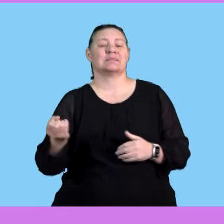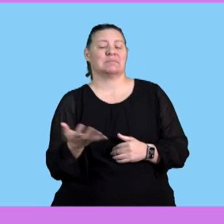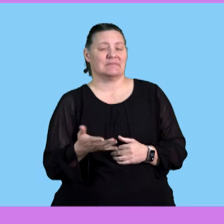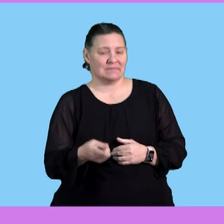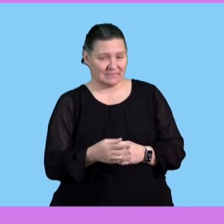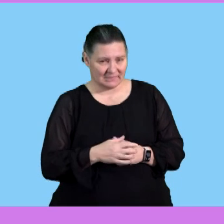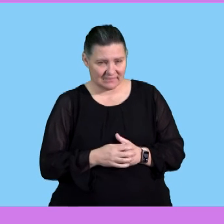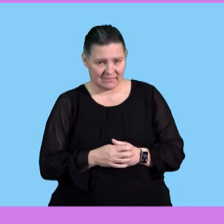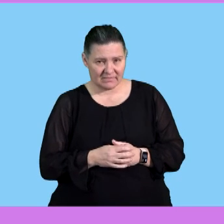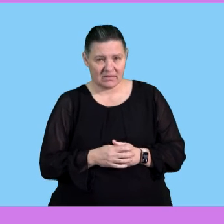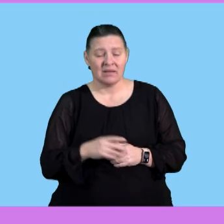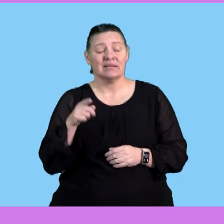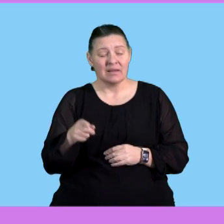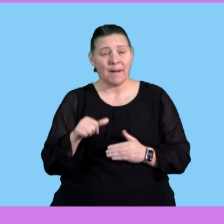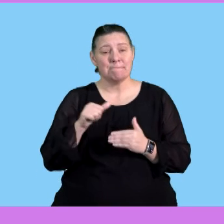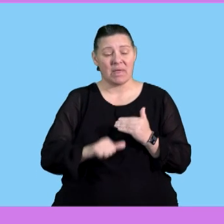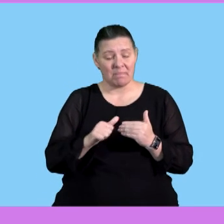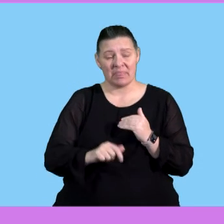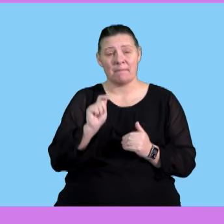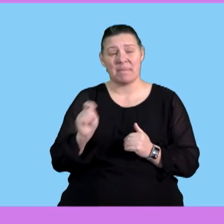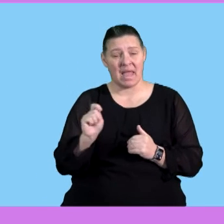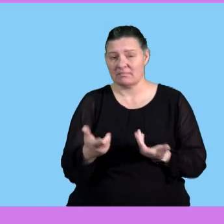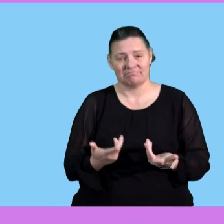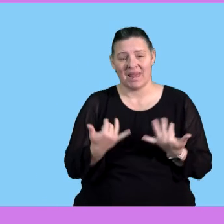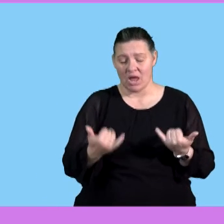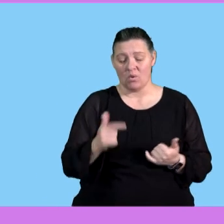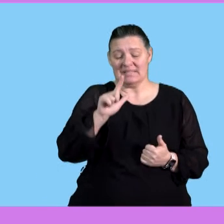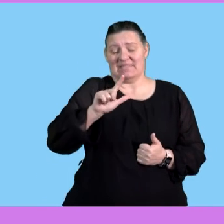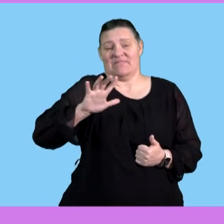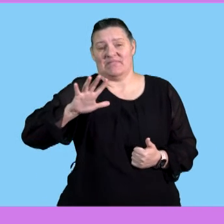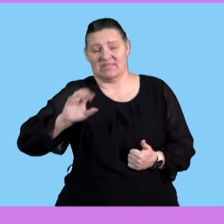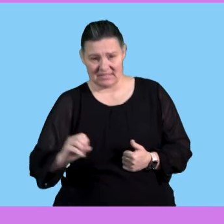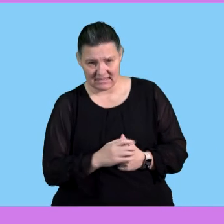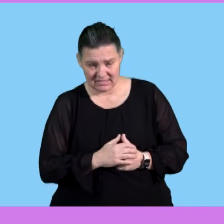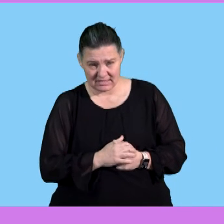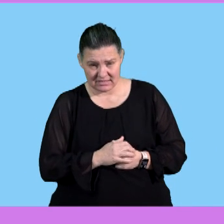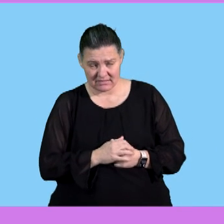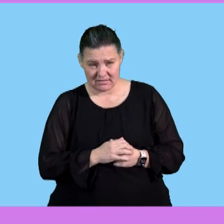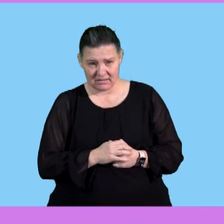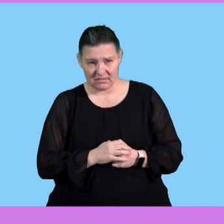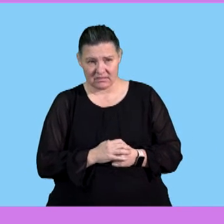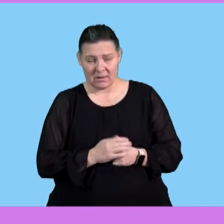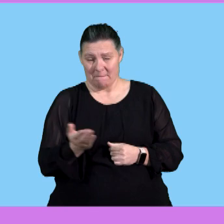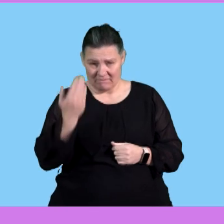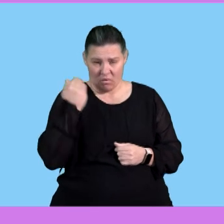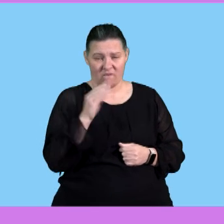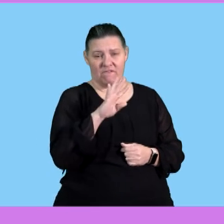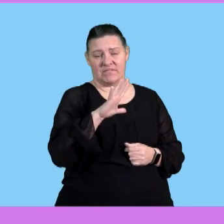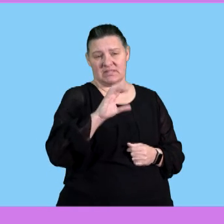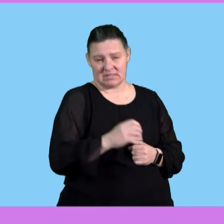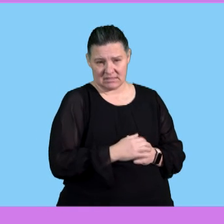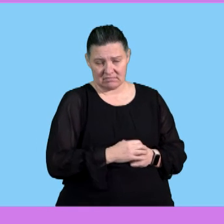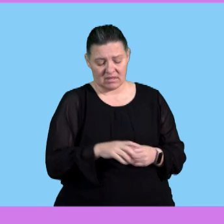more than he bargained for, and his monthly repayment is now 750. Remember, it was